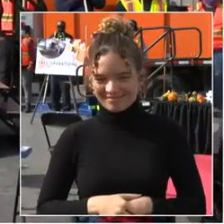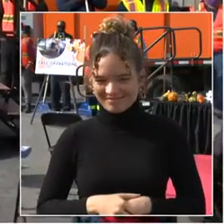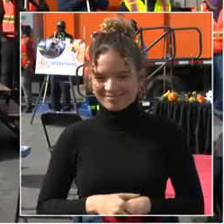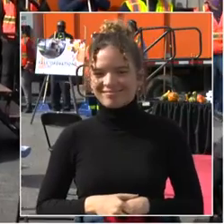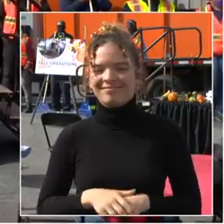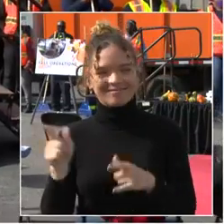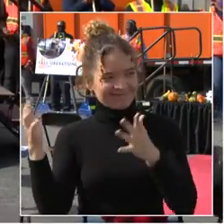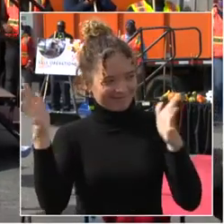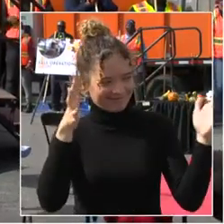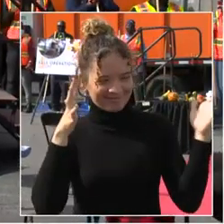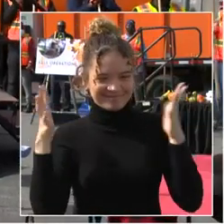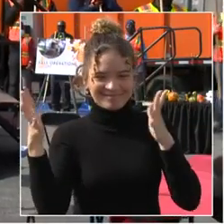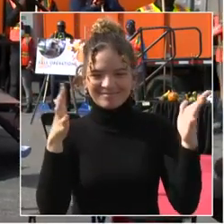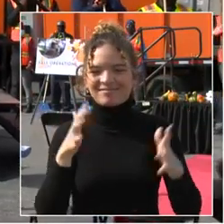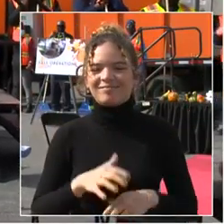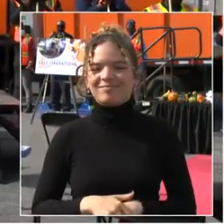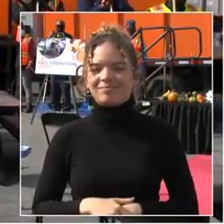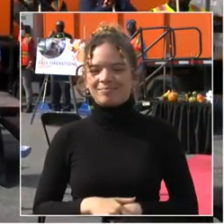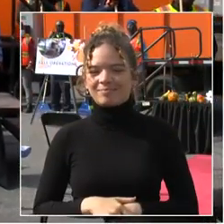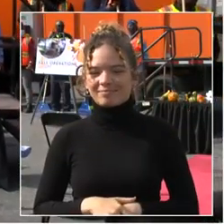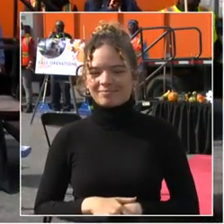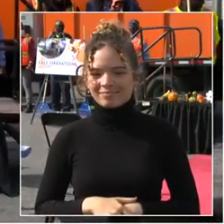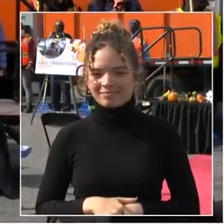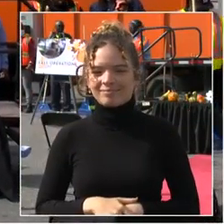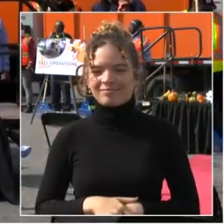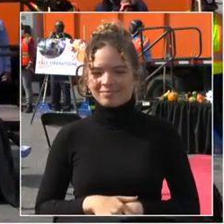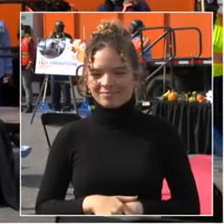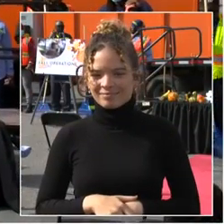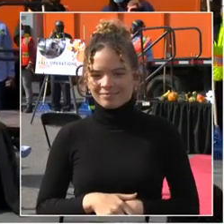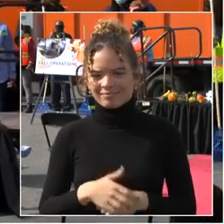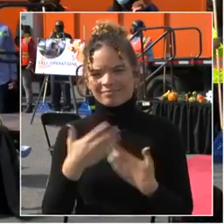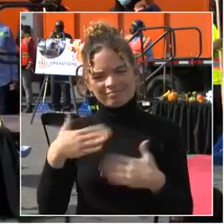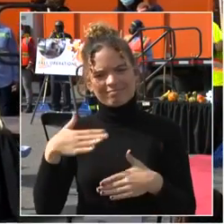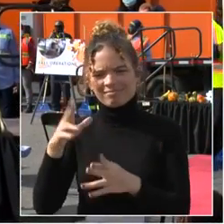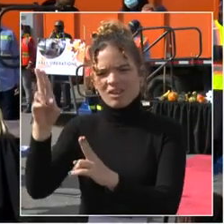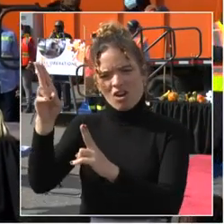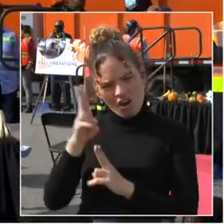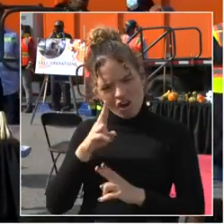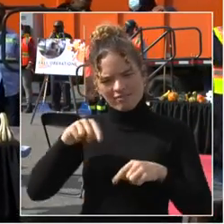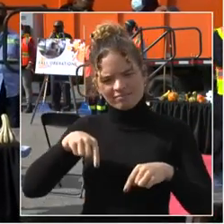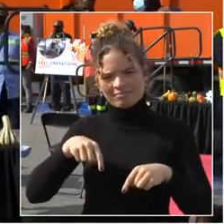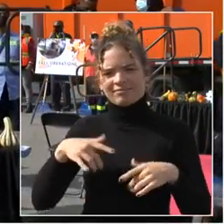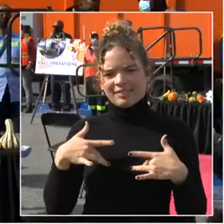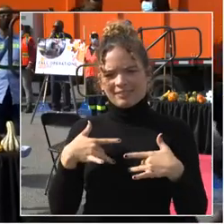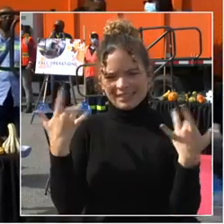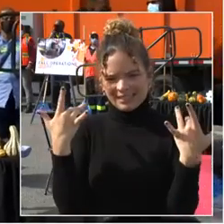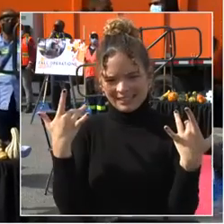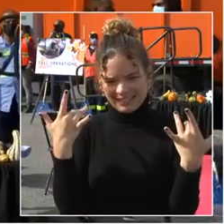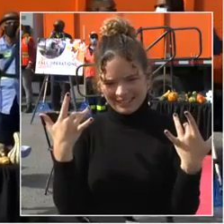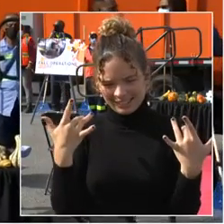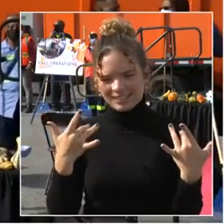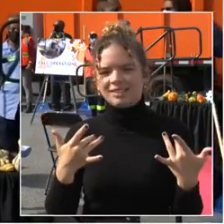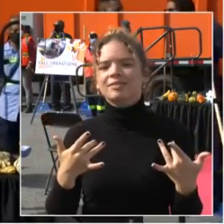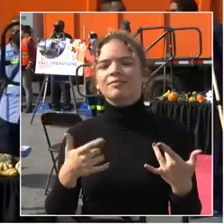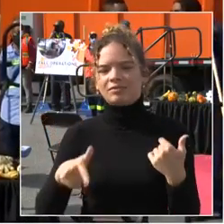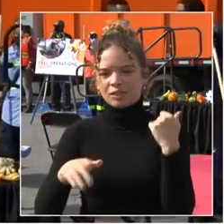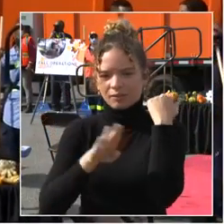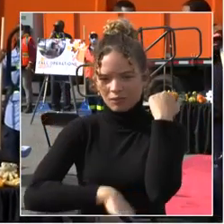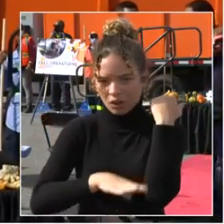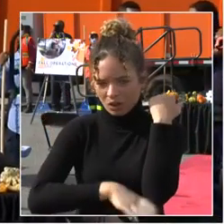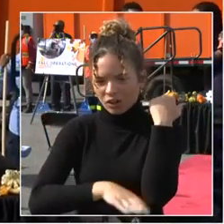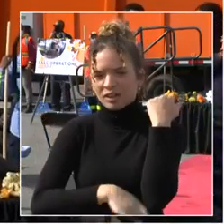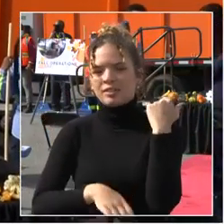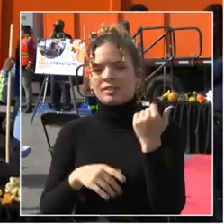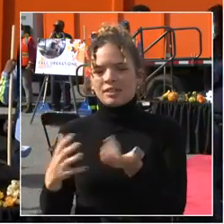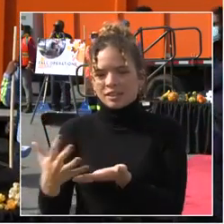We are honored to have some special guests with us today to kick off the DC Fall Leaf Collection Program. The Mayor of Washington, D.C., Mayor Muriel